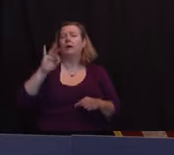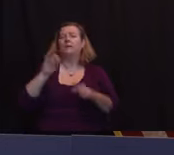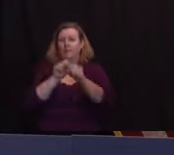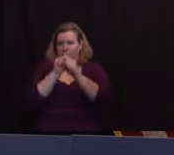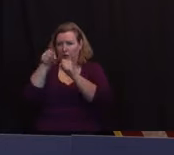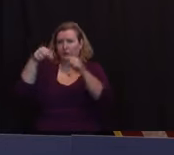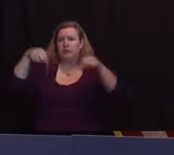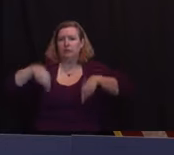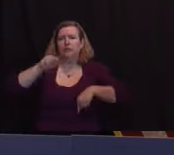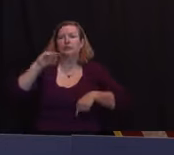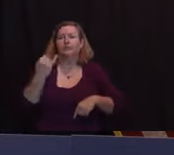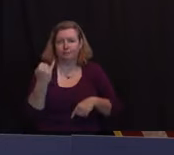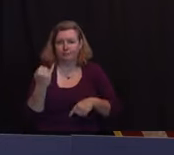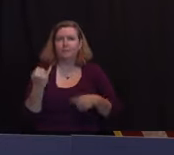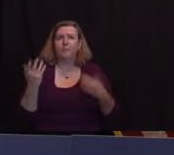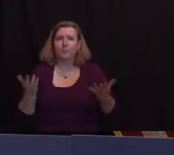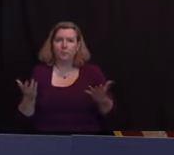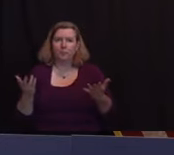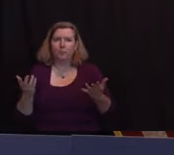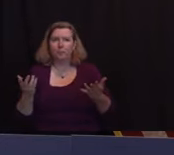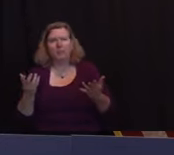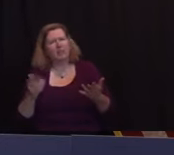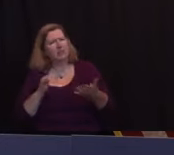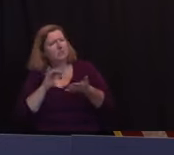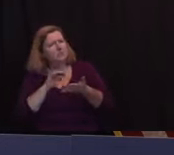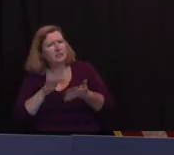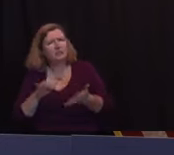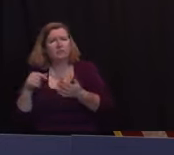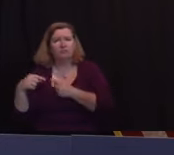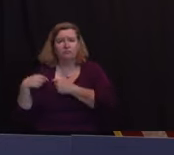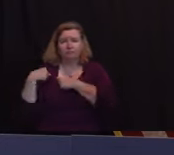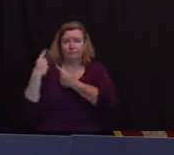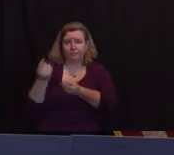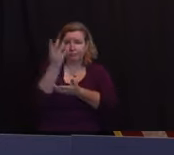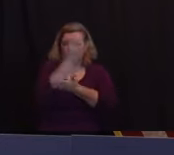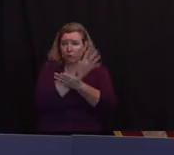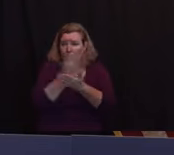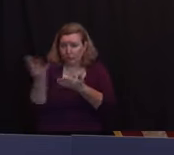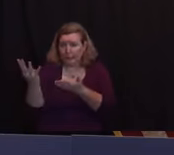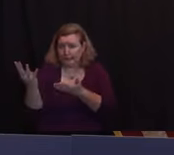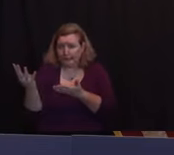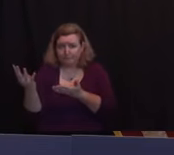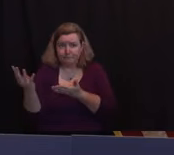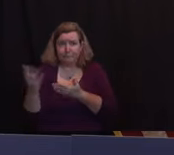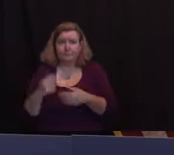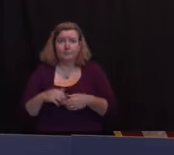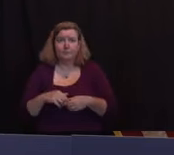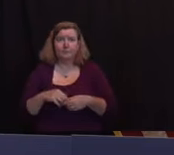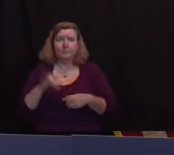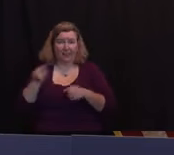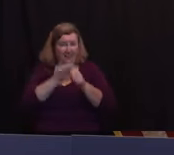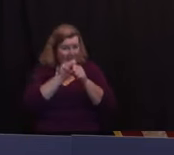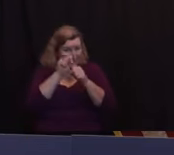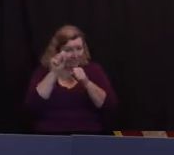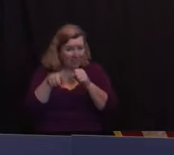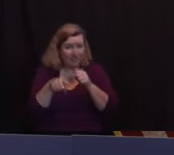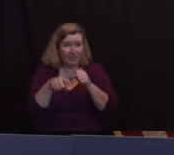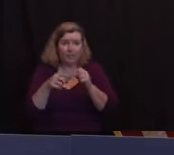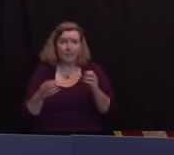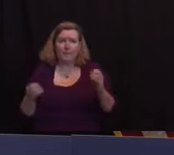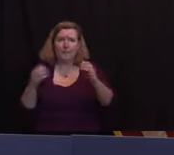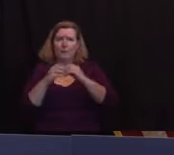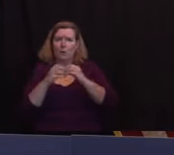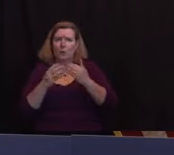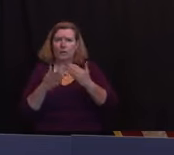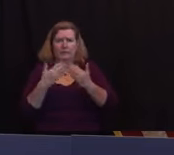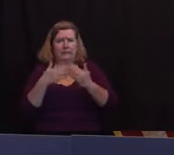Jersey in the last 4 weeks. Initial evidence suggests that this variant is more transmissible compared